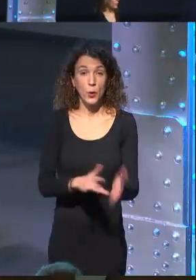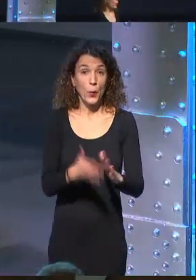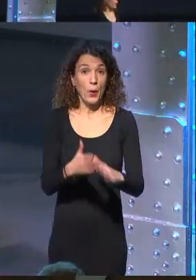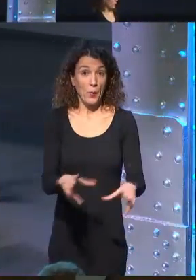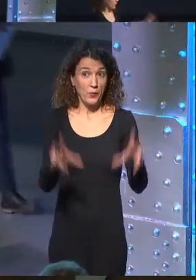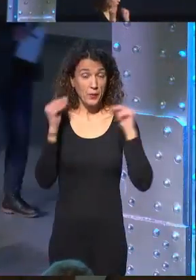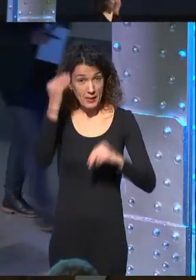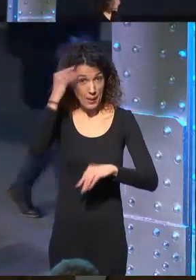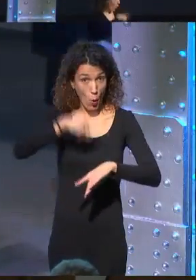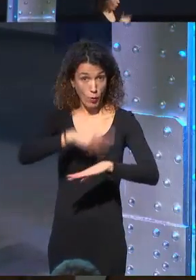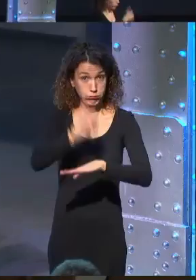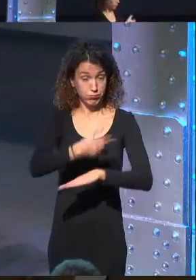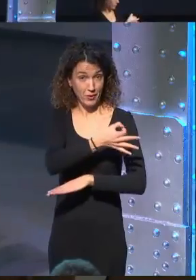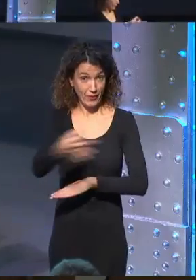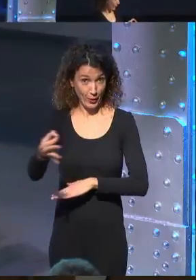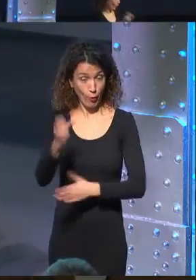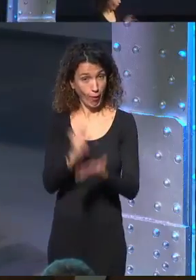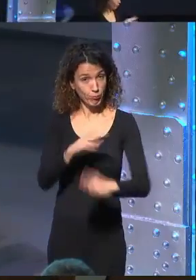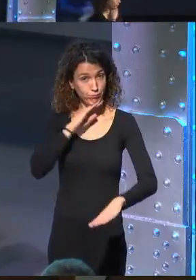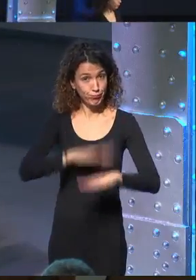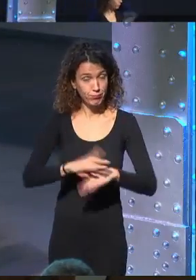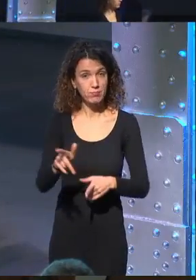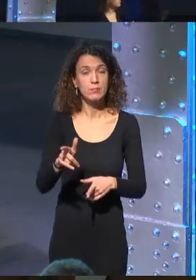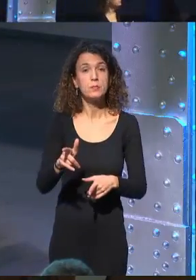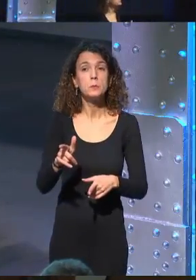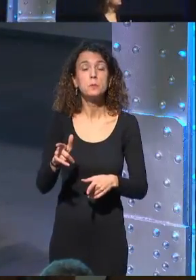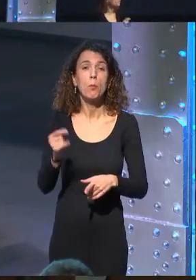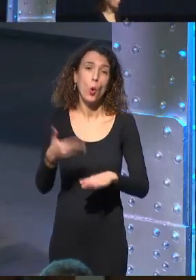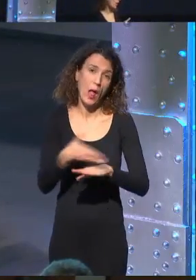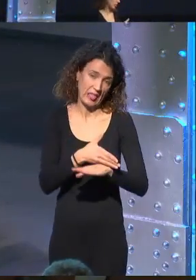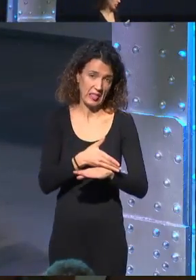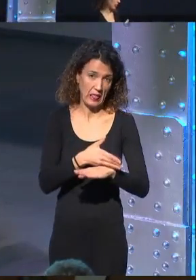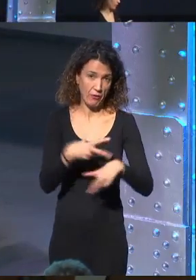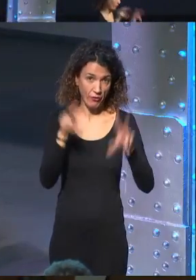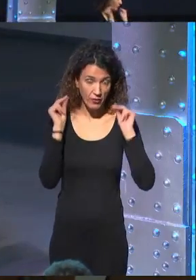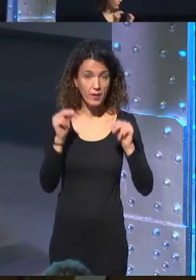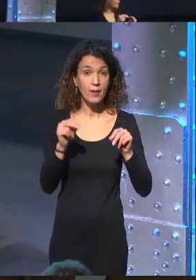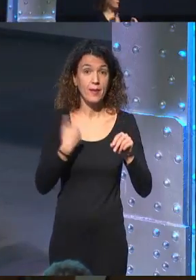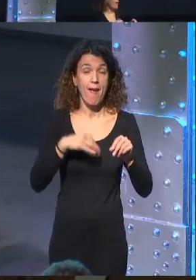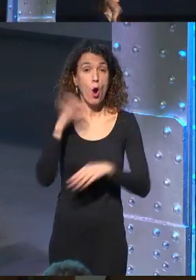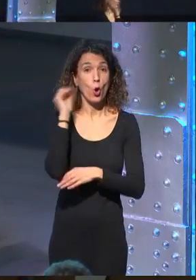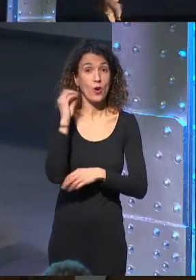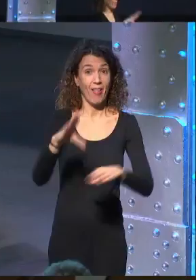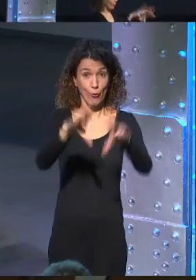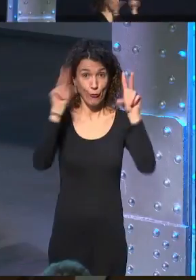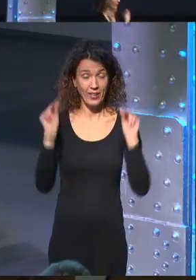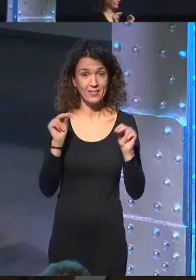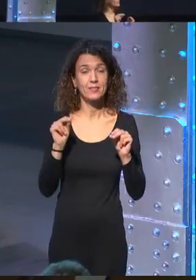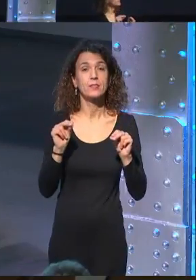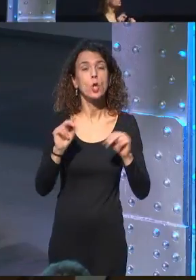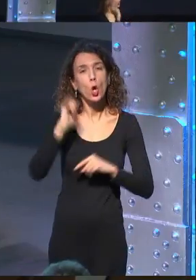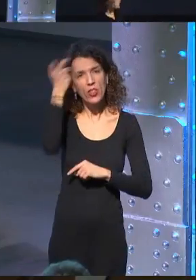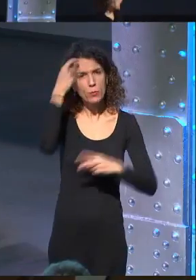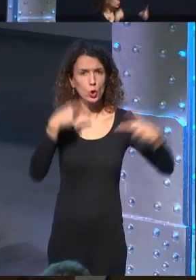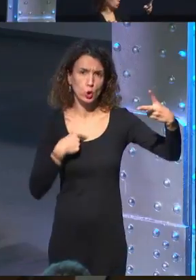Bueno, pues vamos a acabar en hora, que era un reto que yo quería cumplir. So we're going to stick to time, even before. So I would like